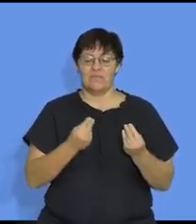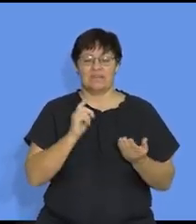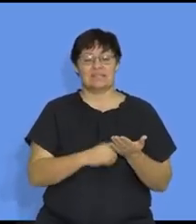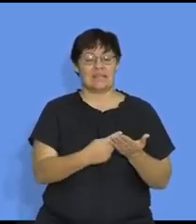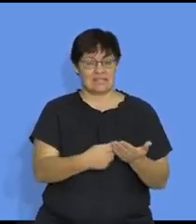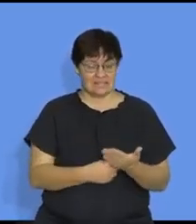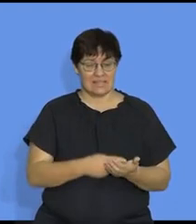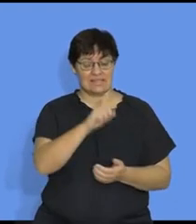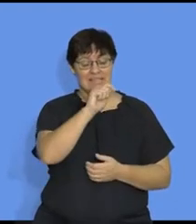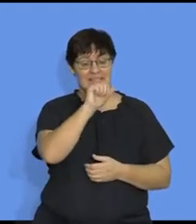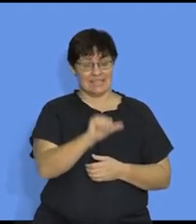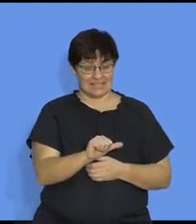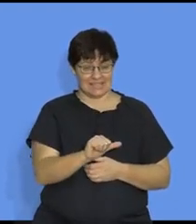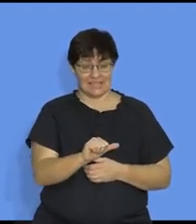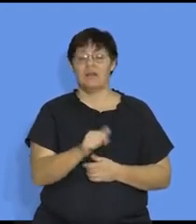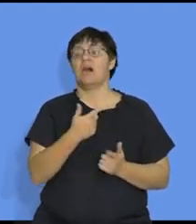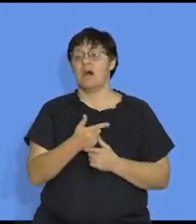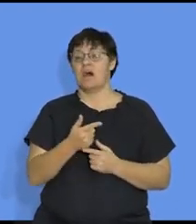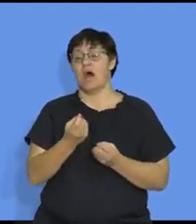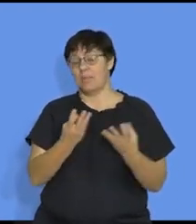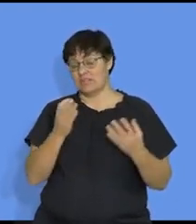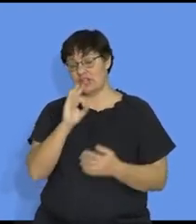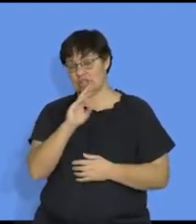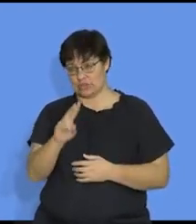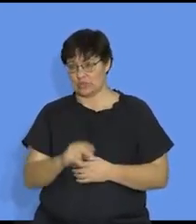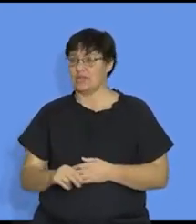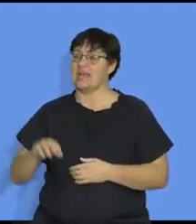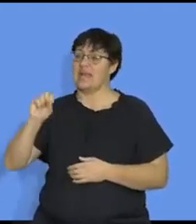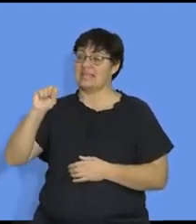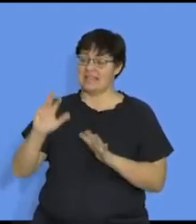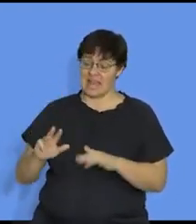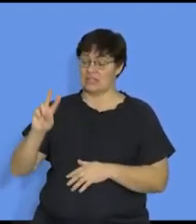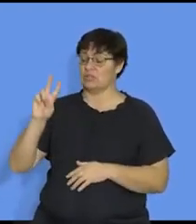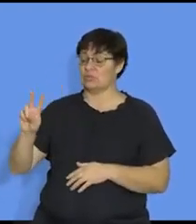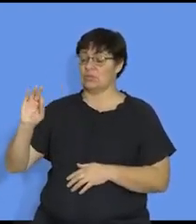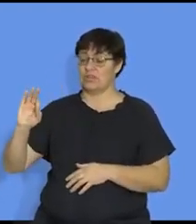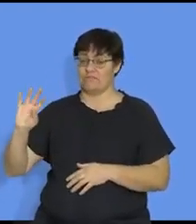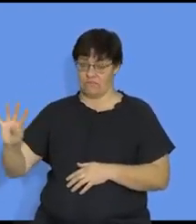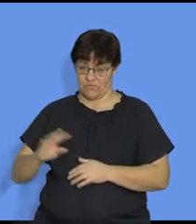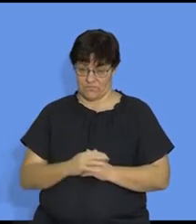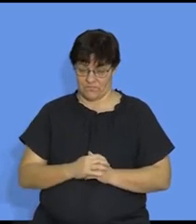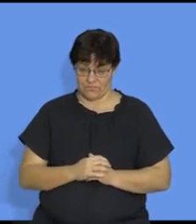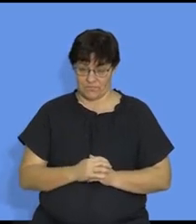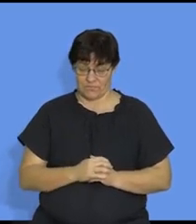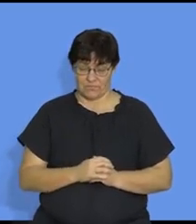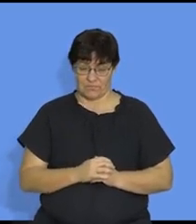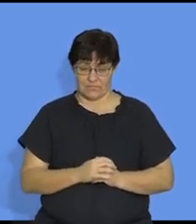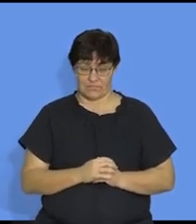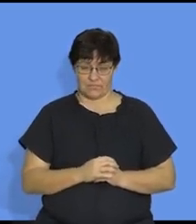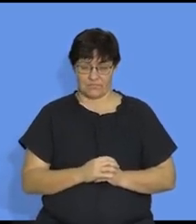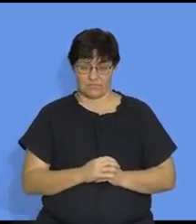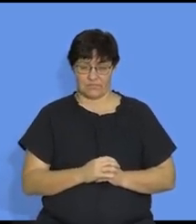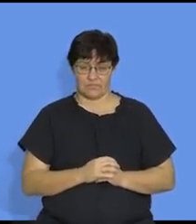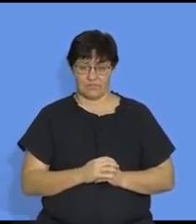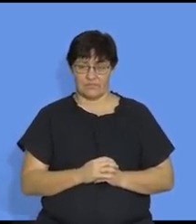So we've discussed that T6 is 32 and S9 is 234.